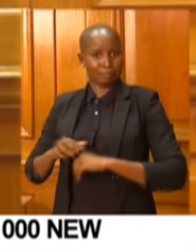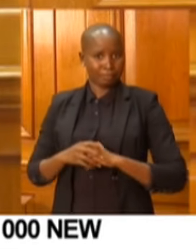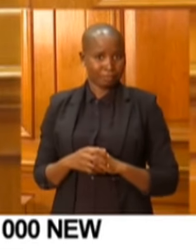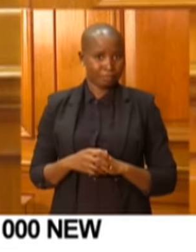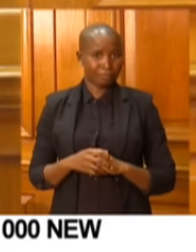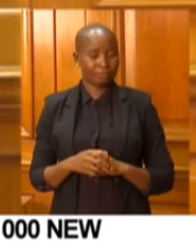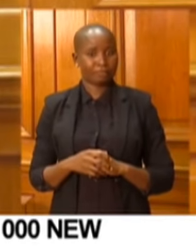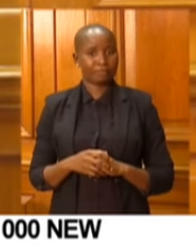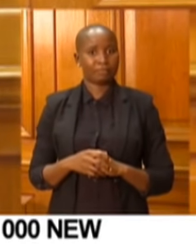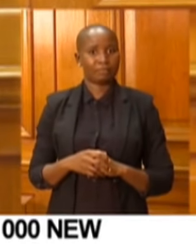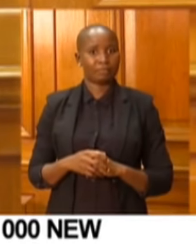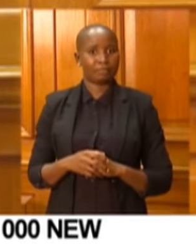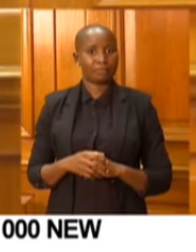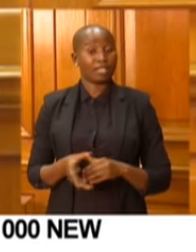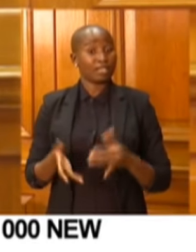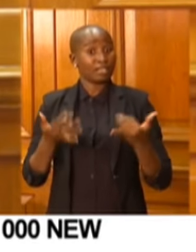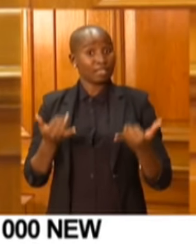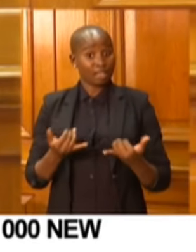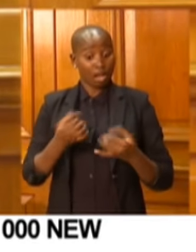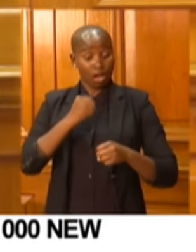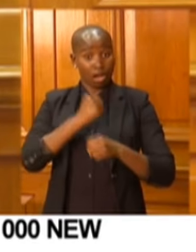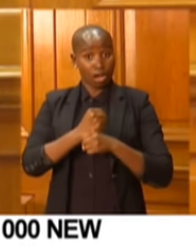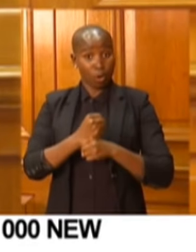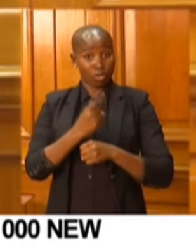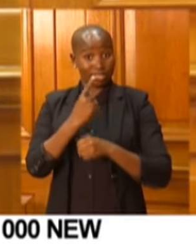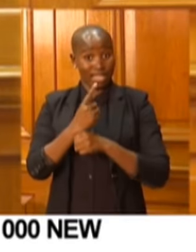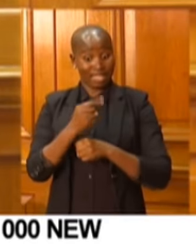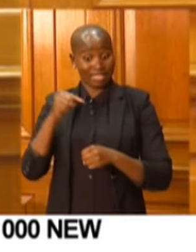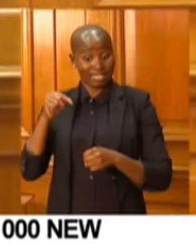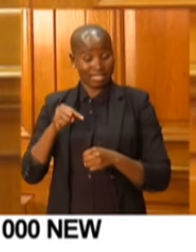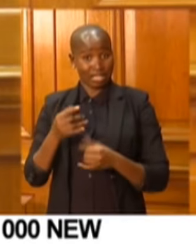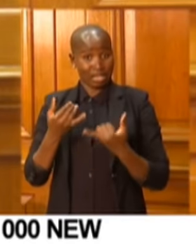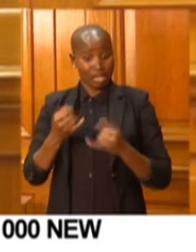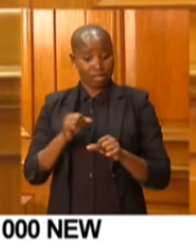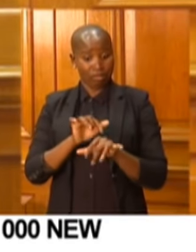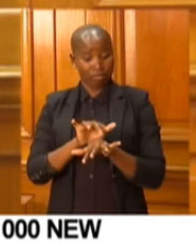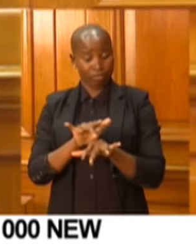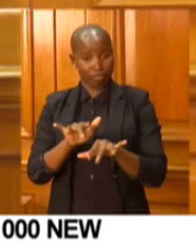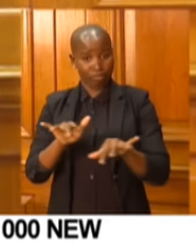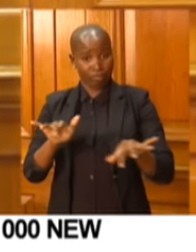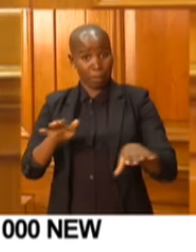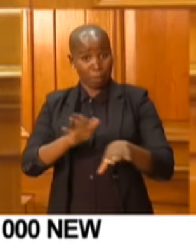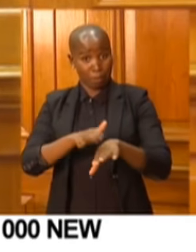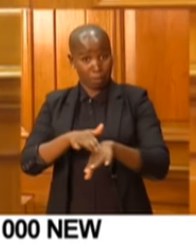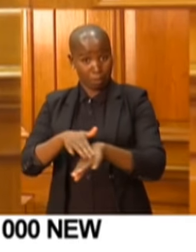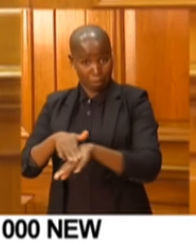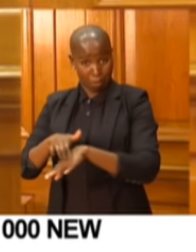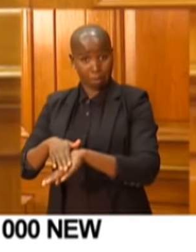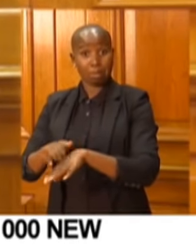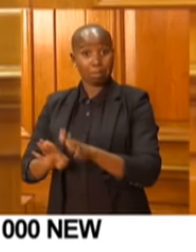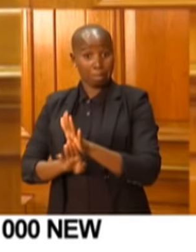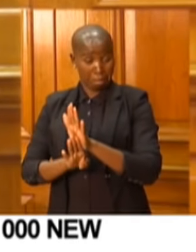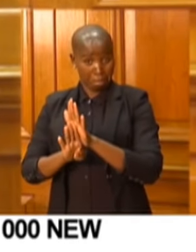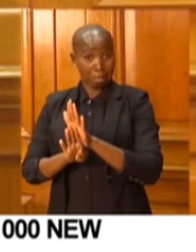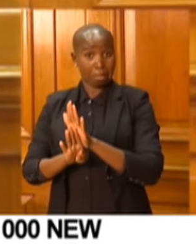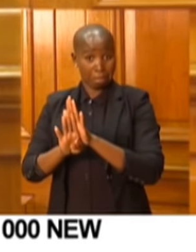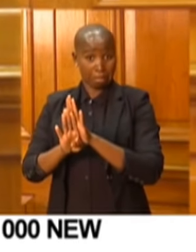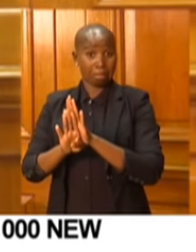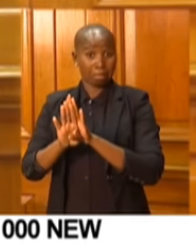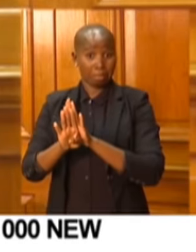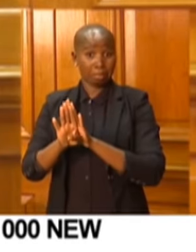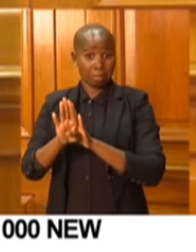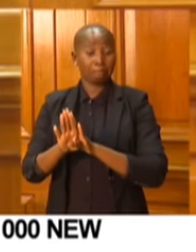Infections in Gauteng are growing exponentially and are expected to increase much further as